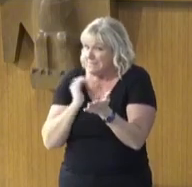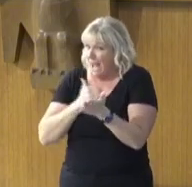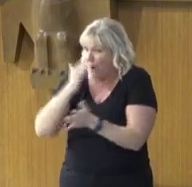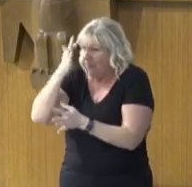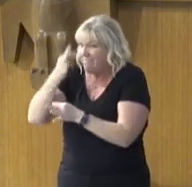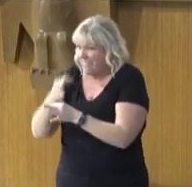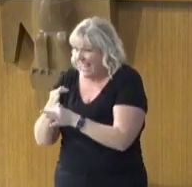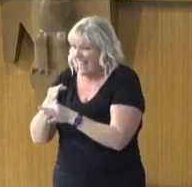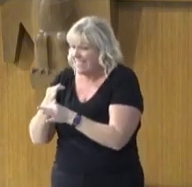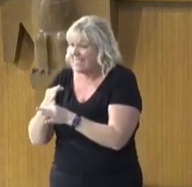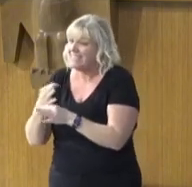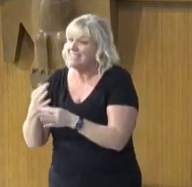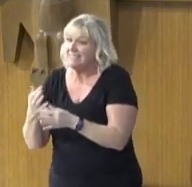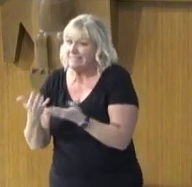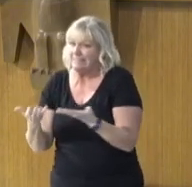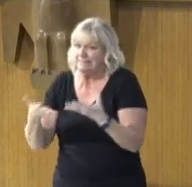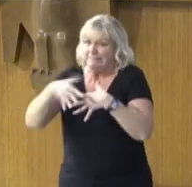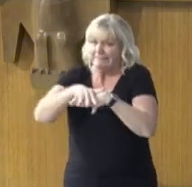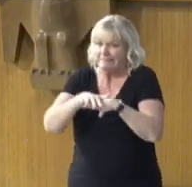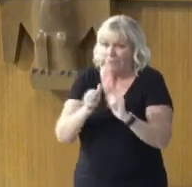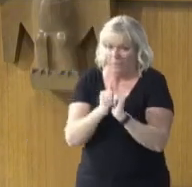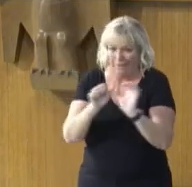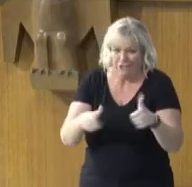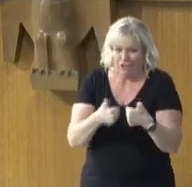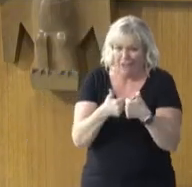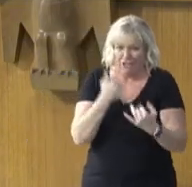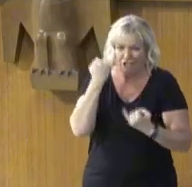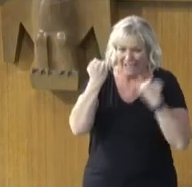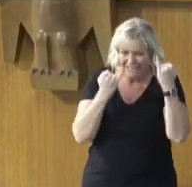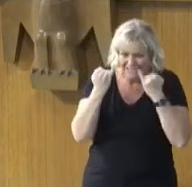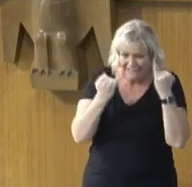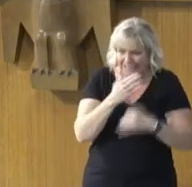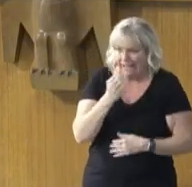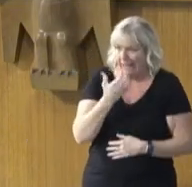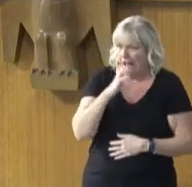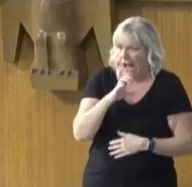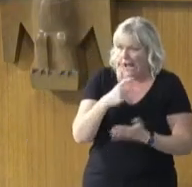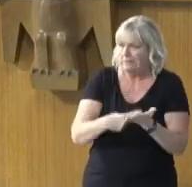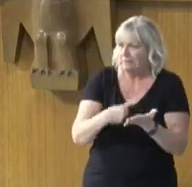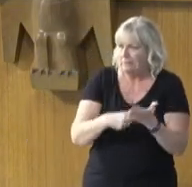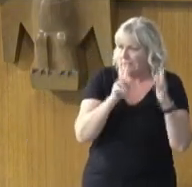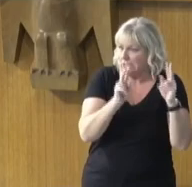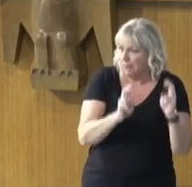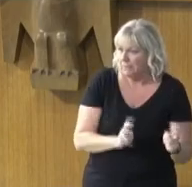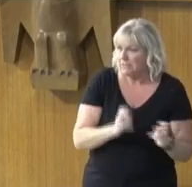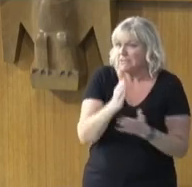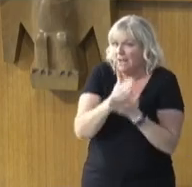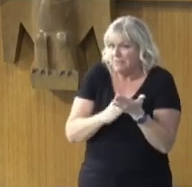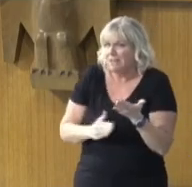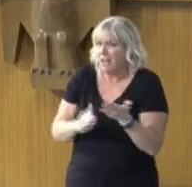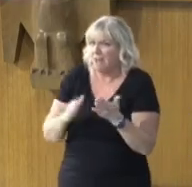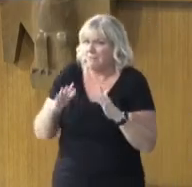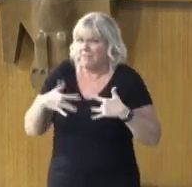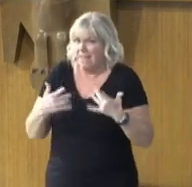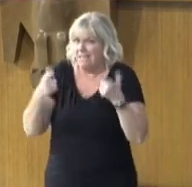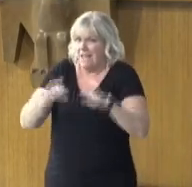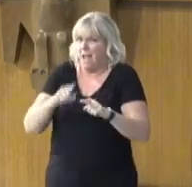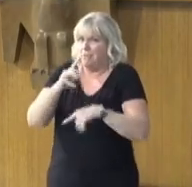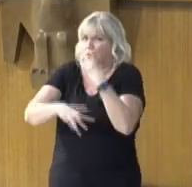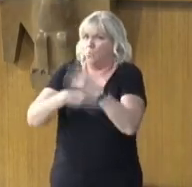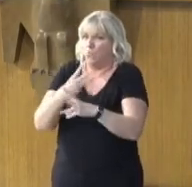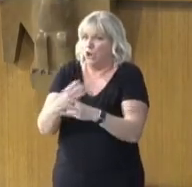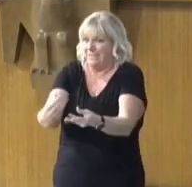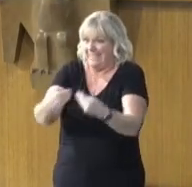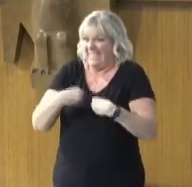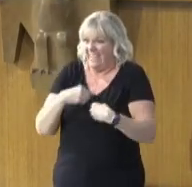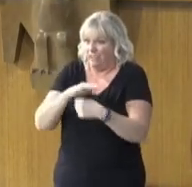challenging ideas and contentious topics and distressing events that are happening in our world. And we would not